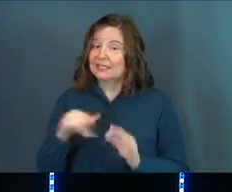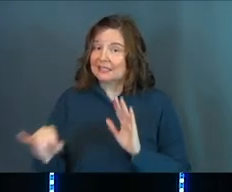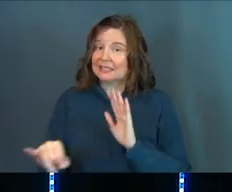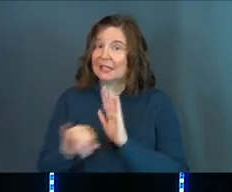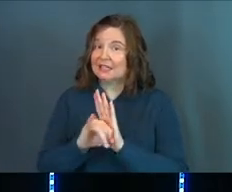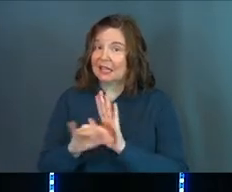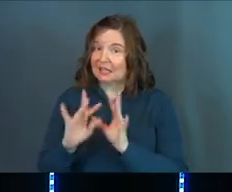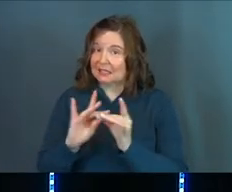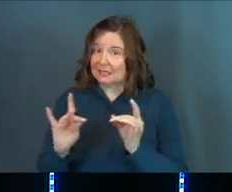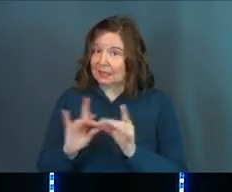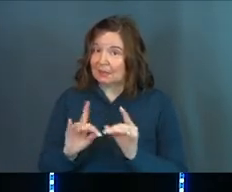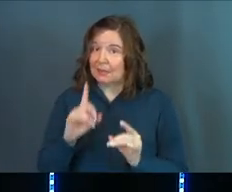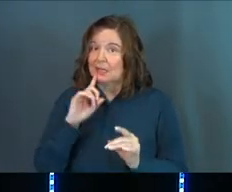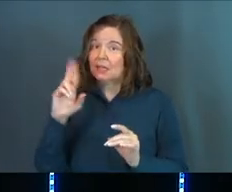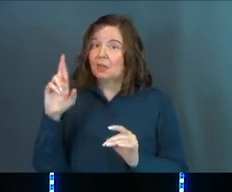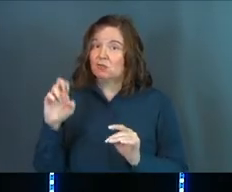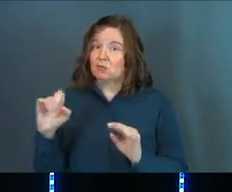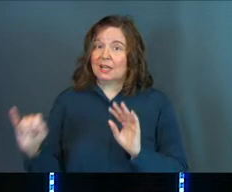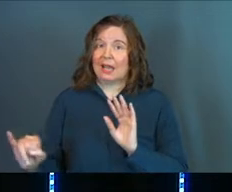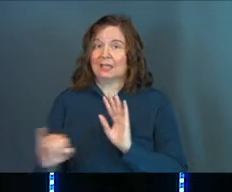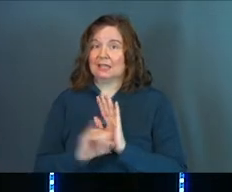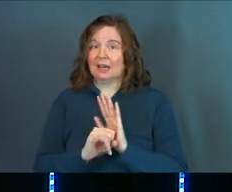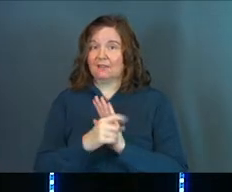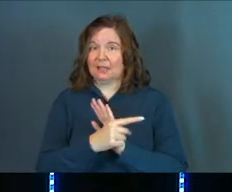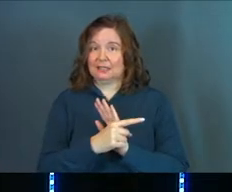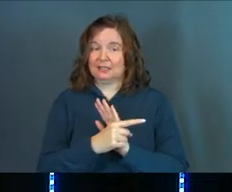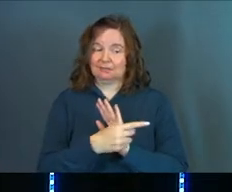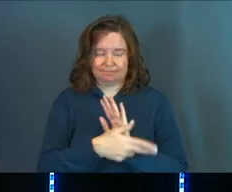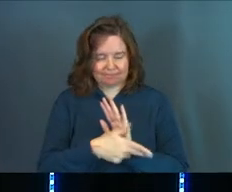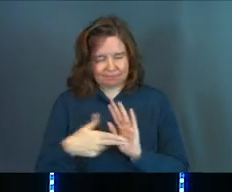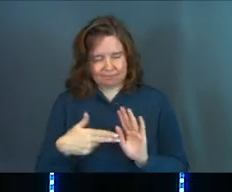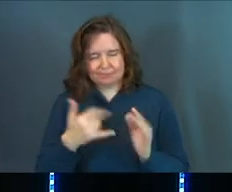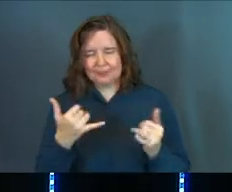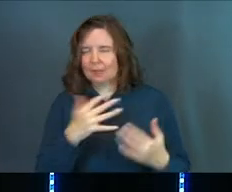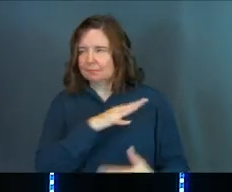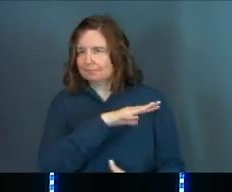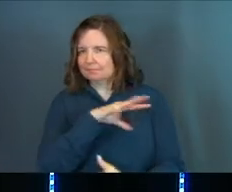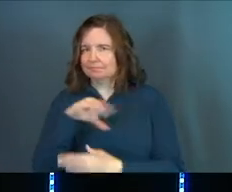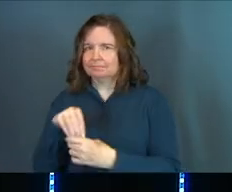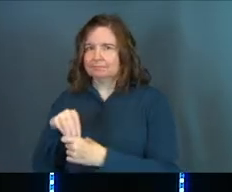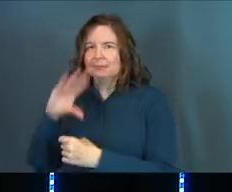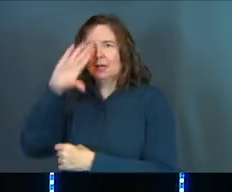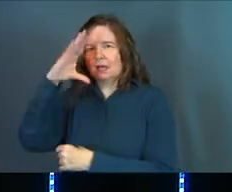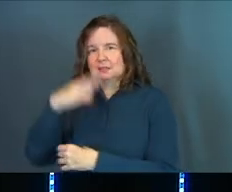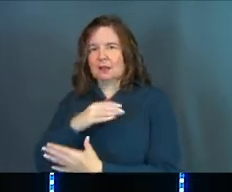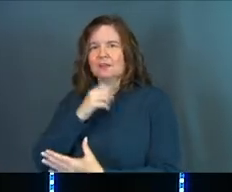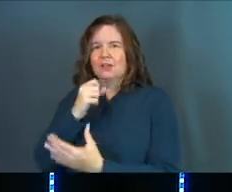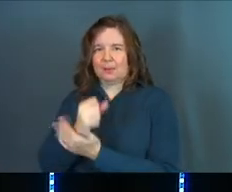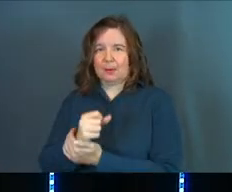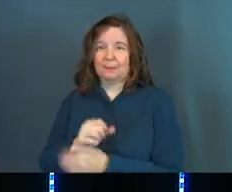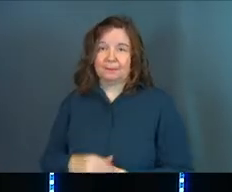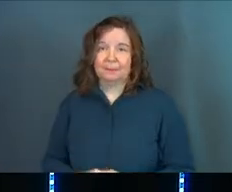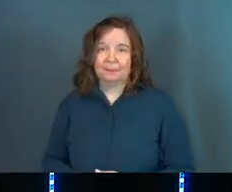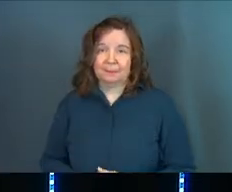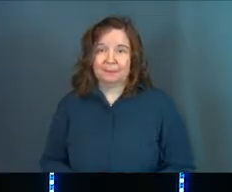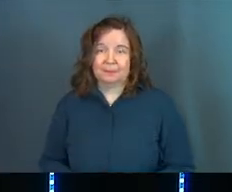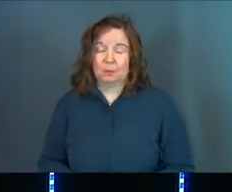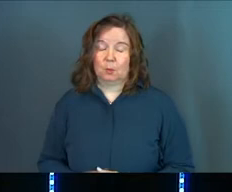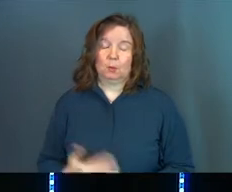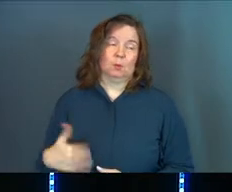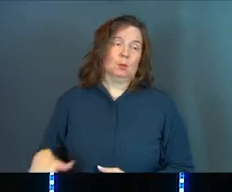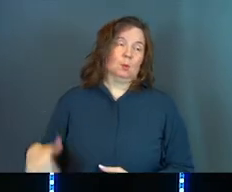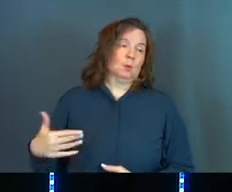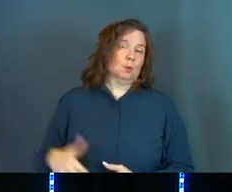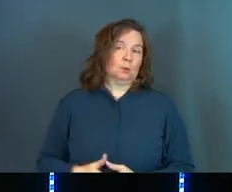identity statement, he re-identifies him. He is a son of Abraham. Oh,